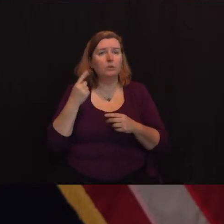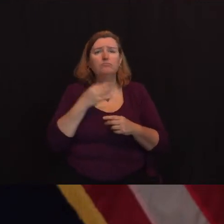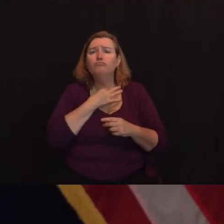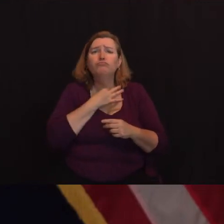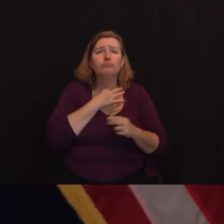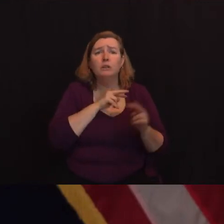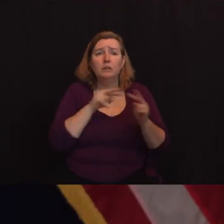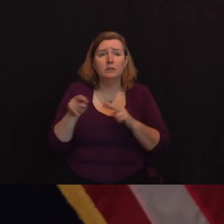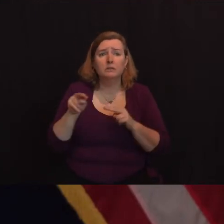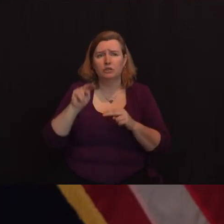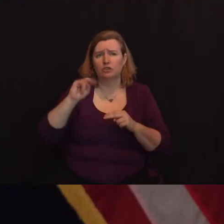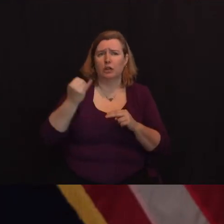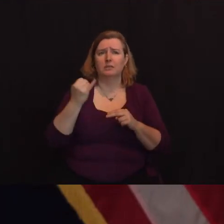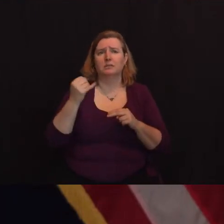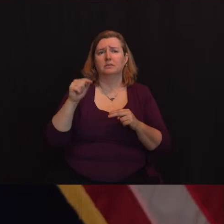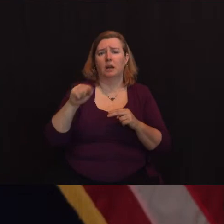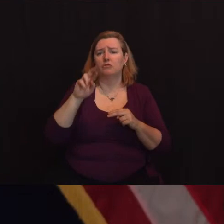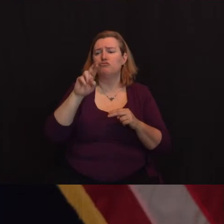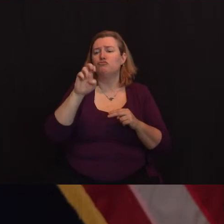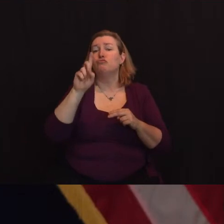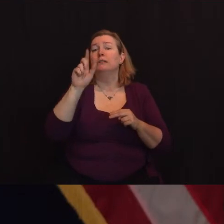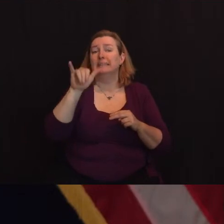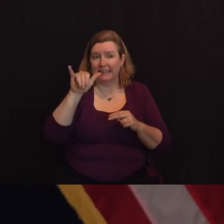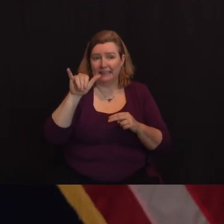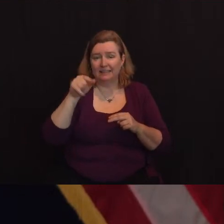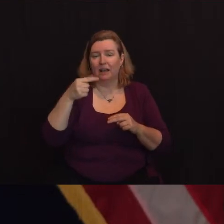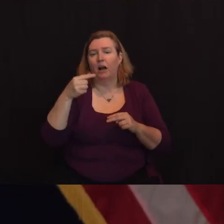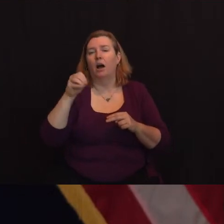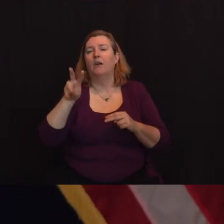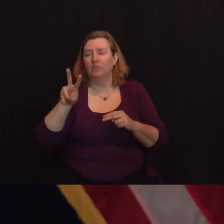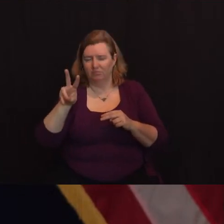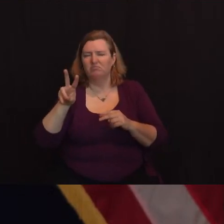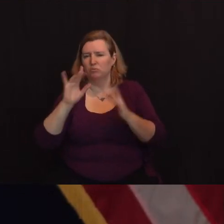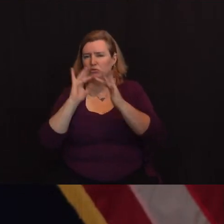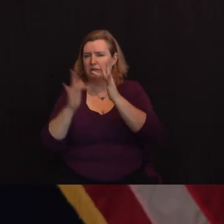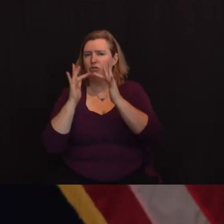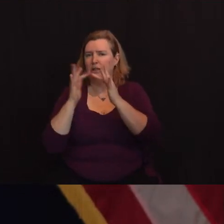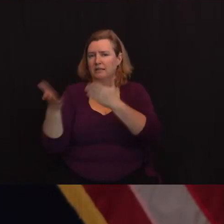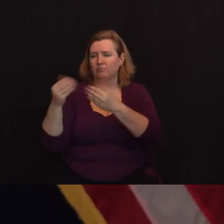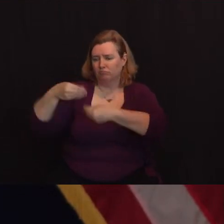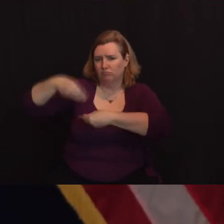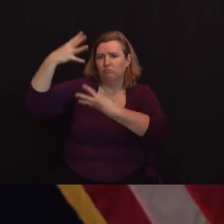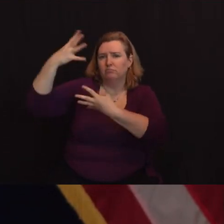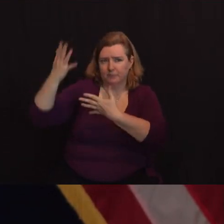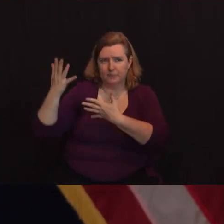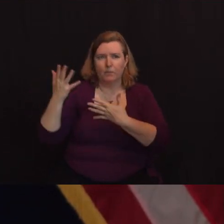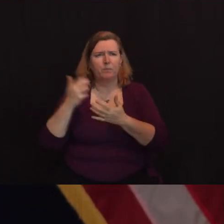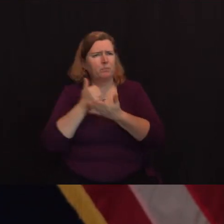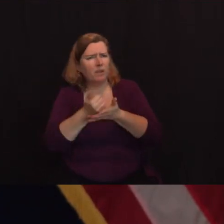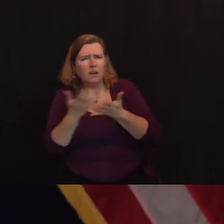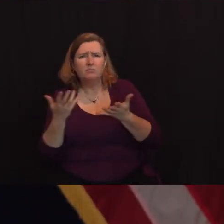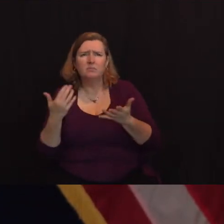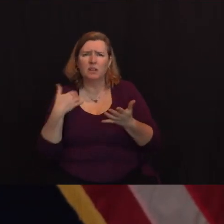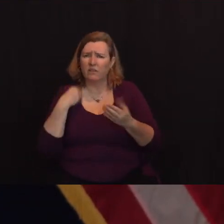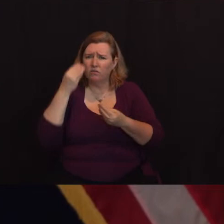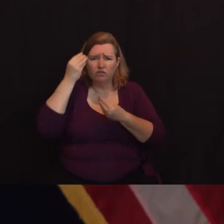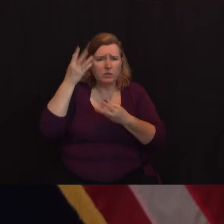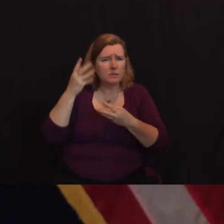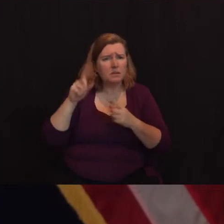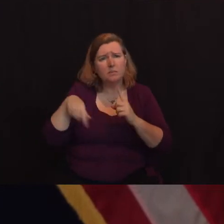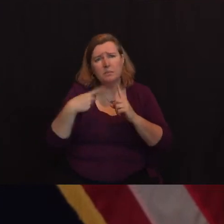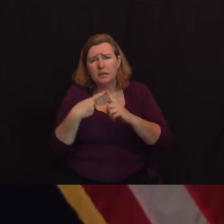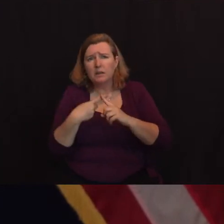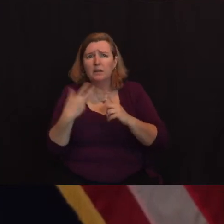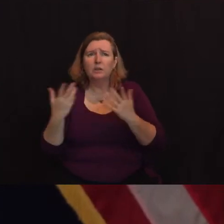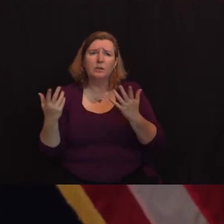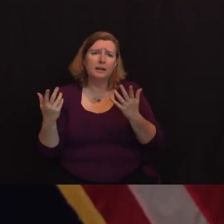where our survival guide has been updated, as well as how COVID-19 has impacted your go bags and